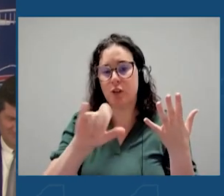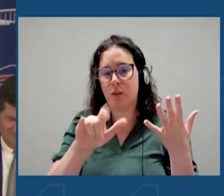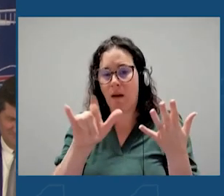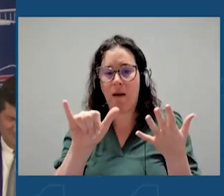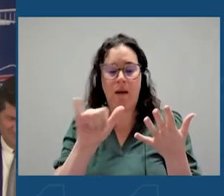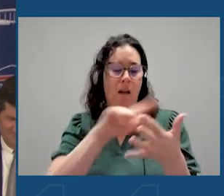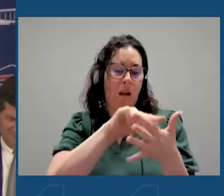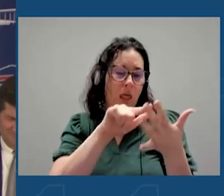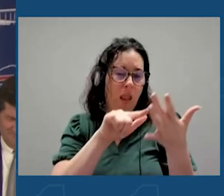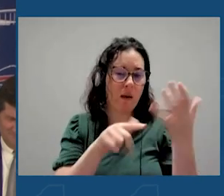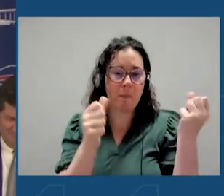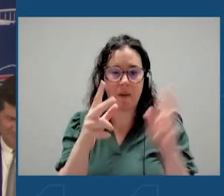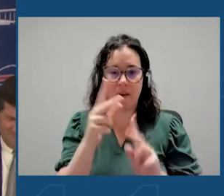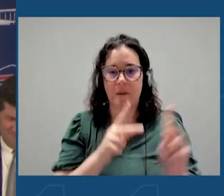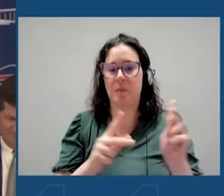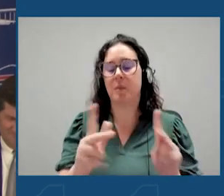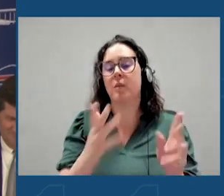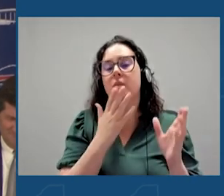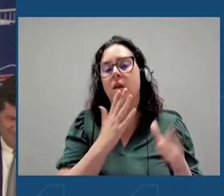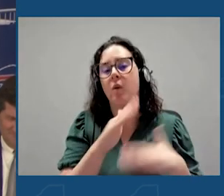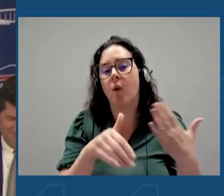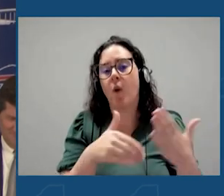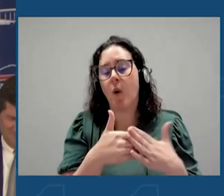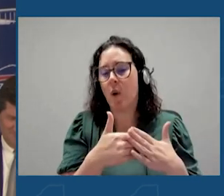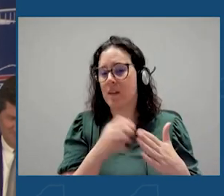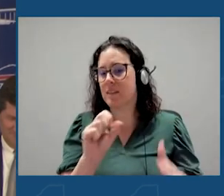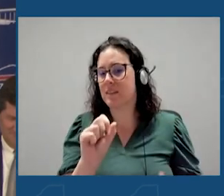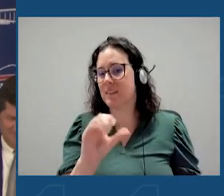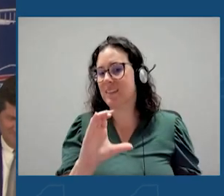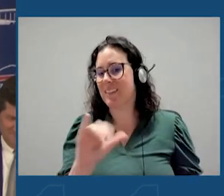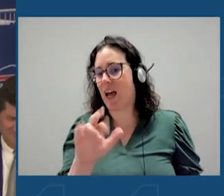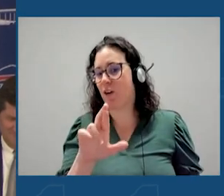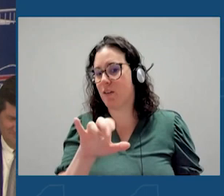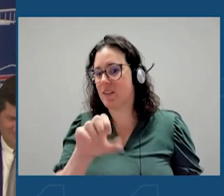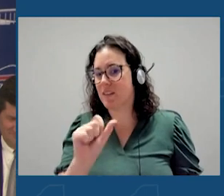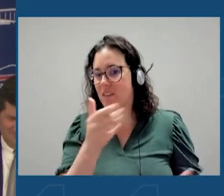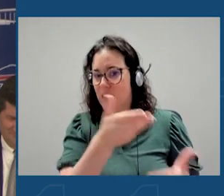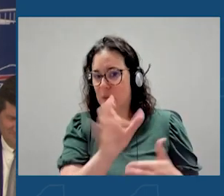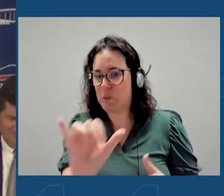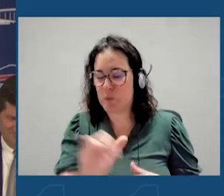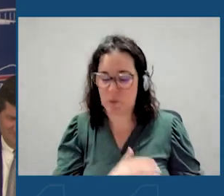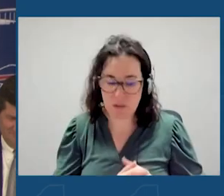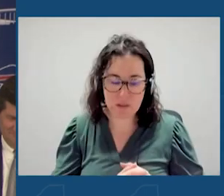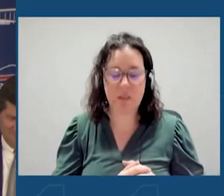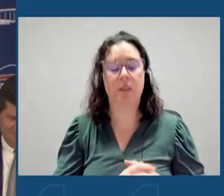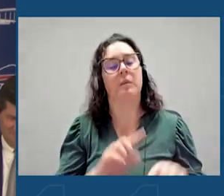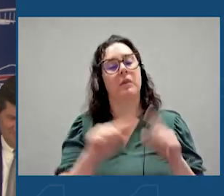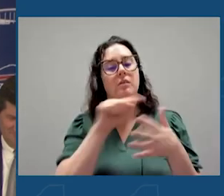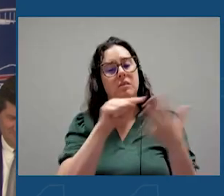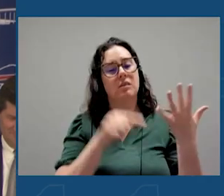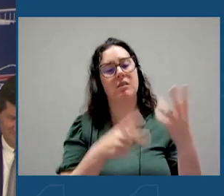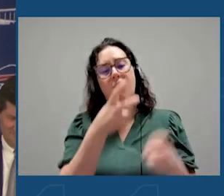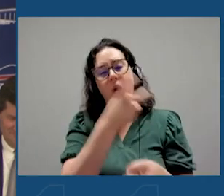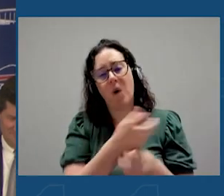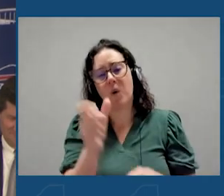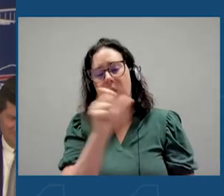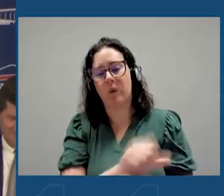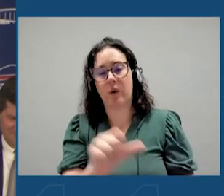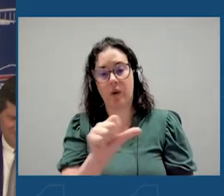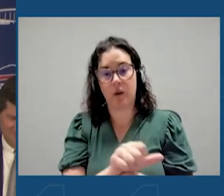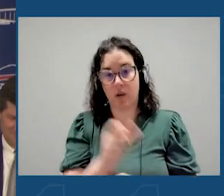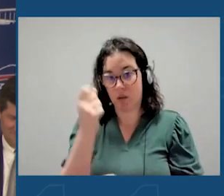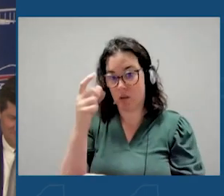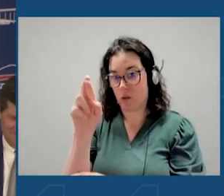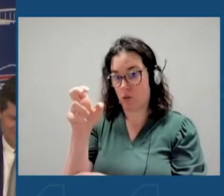that group? But thank you all. Cyrus, I think you're there too. They worked so hard on it, and with Ron and his staff at